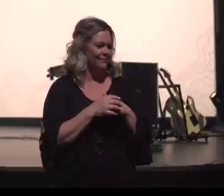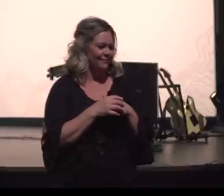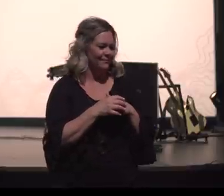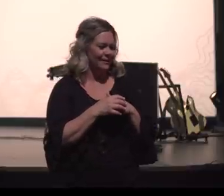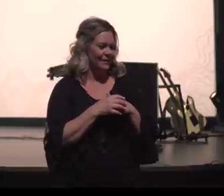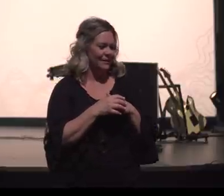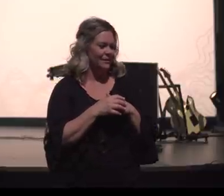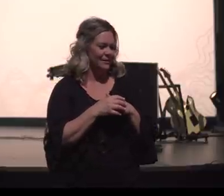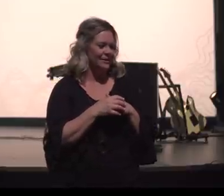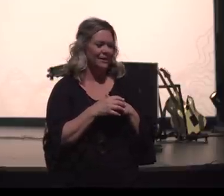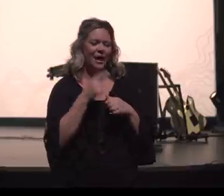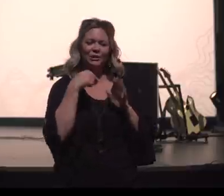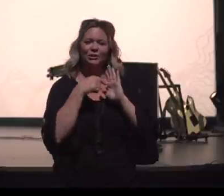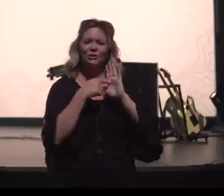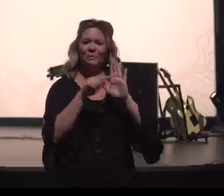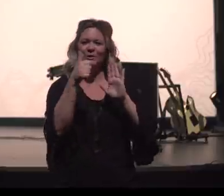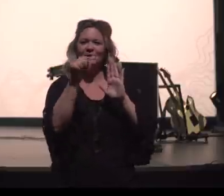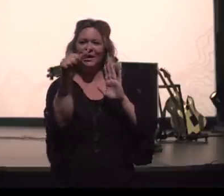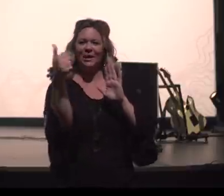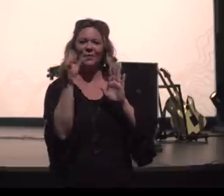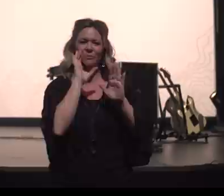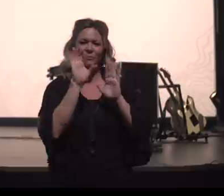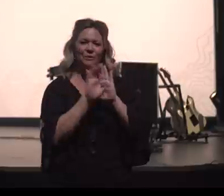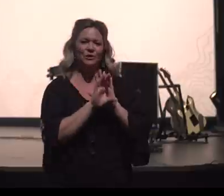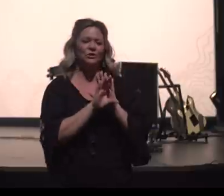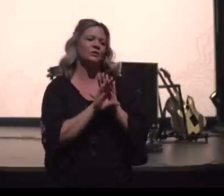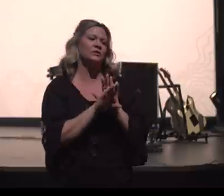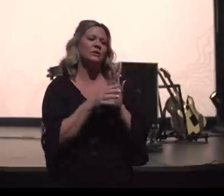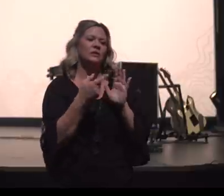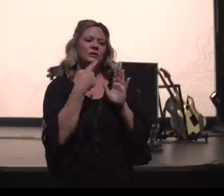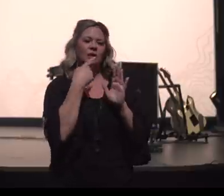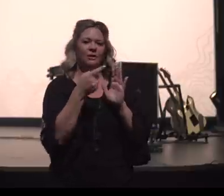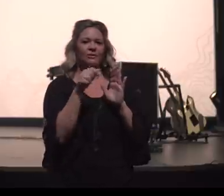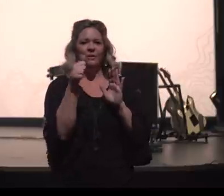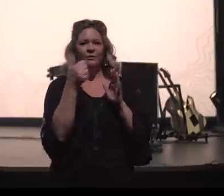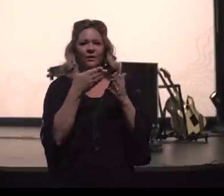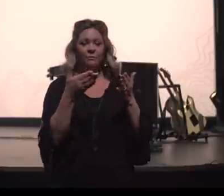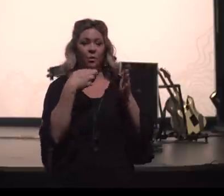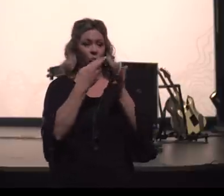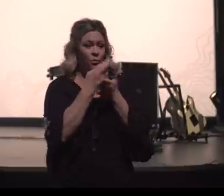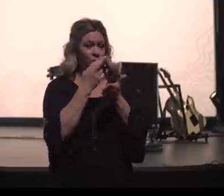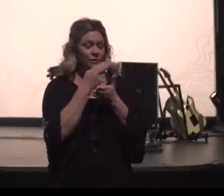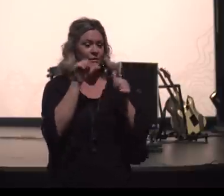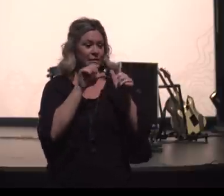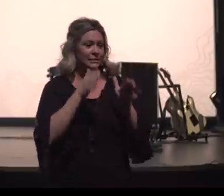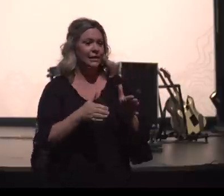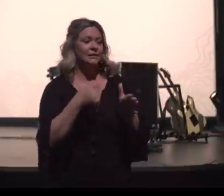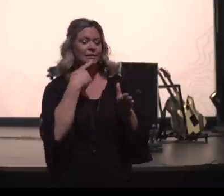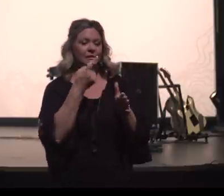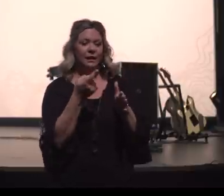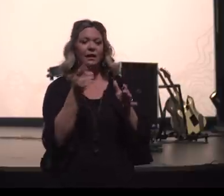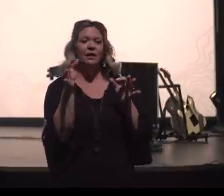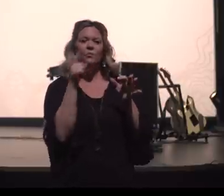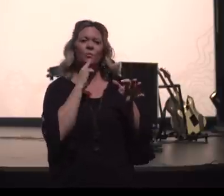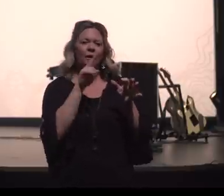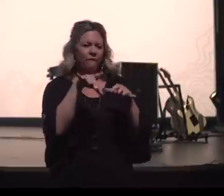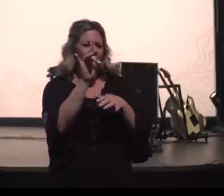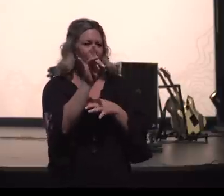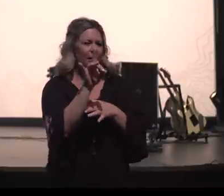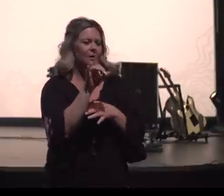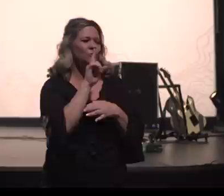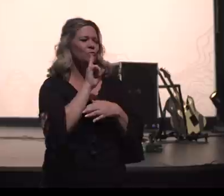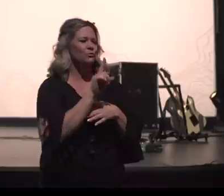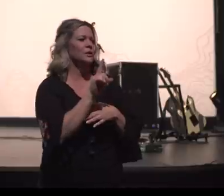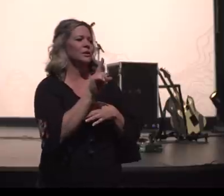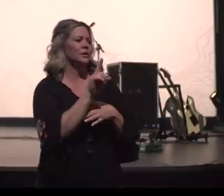Now, I could show you about 10 other pictures that kind of show the same thing, but what researchers and scientists have been discovering, this is kind